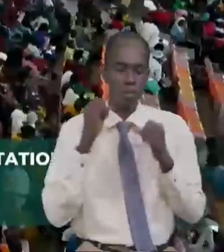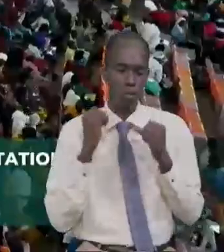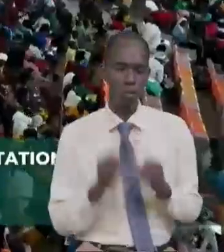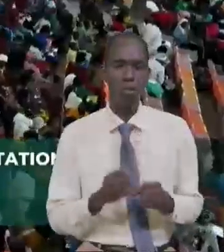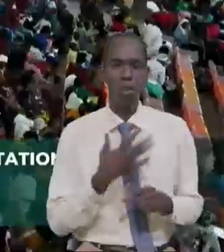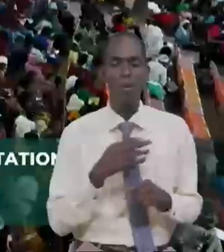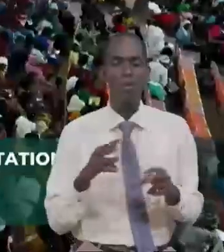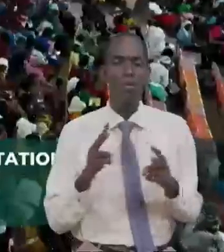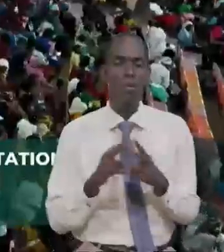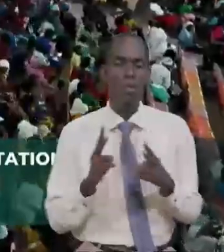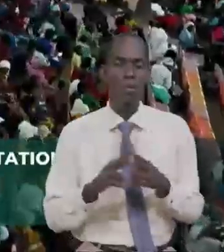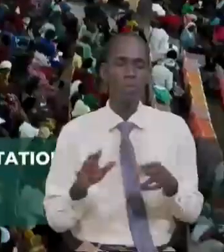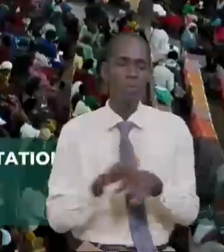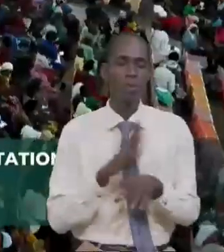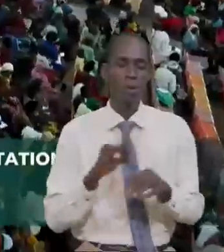to do.